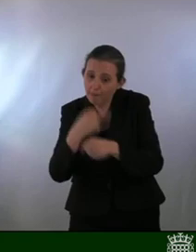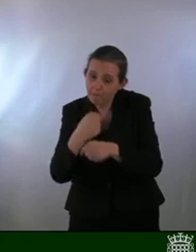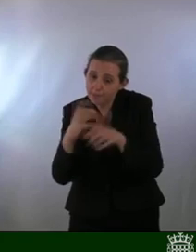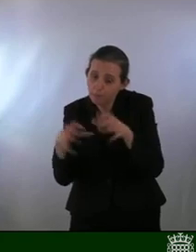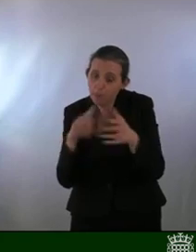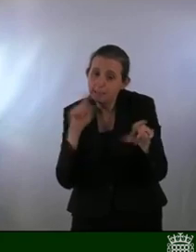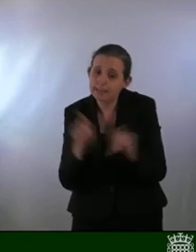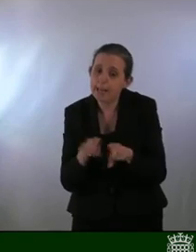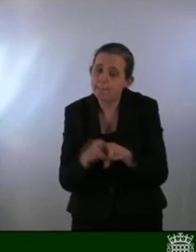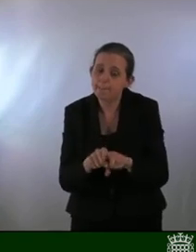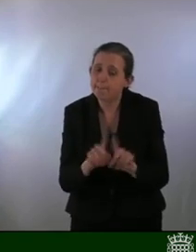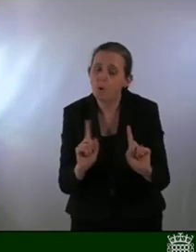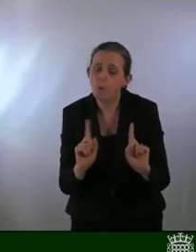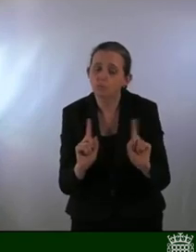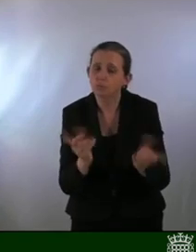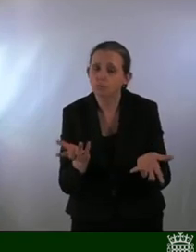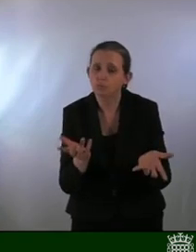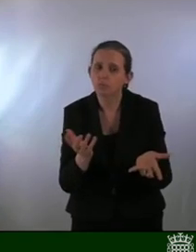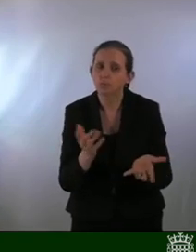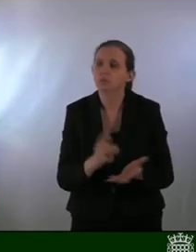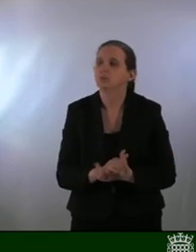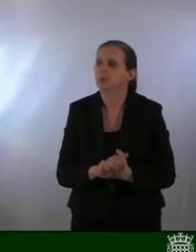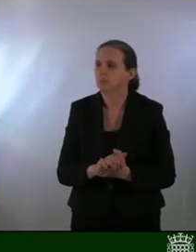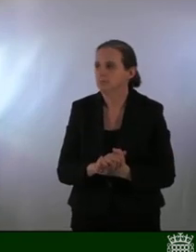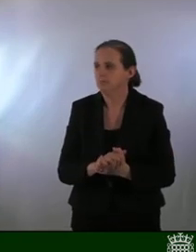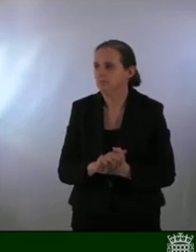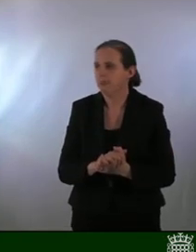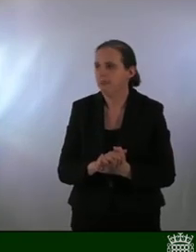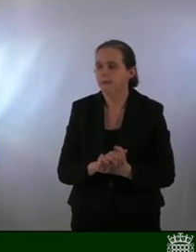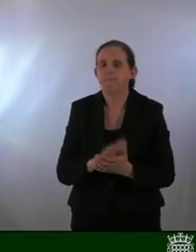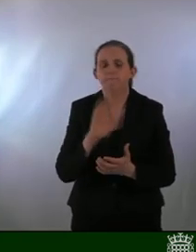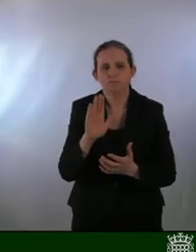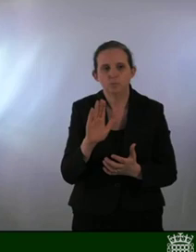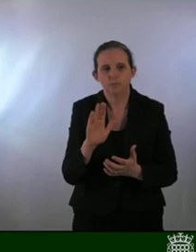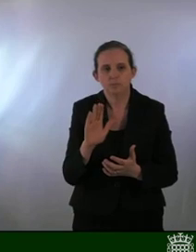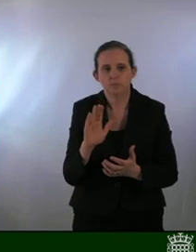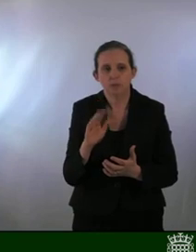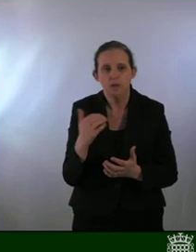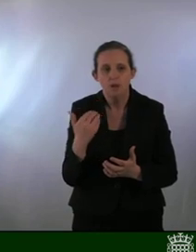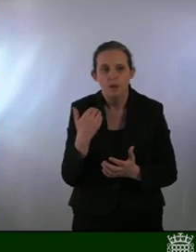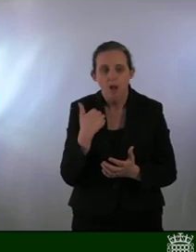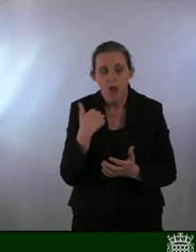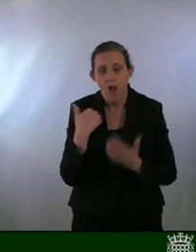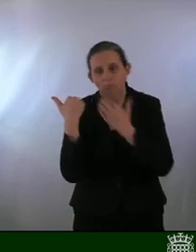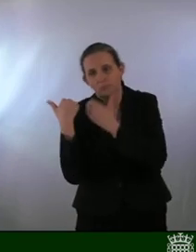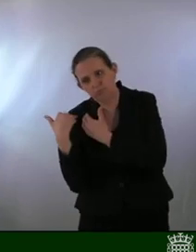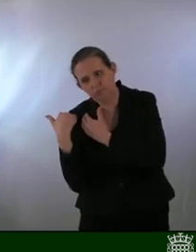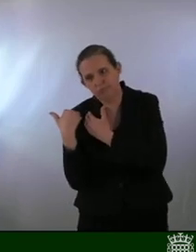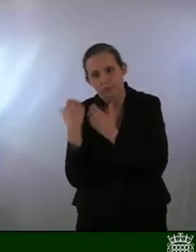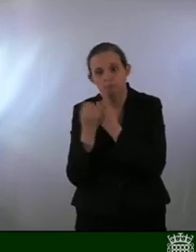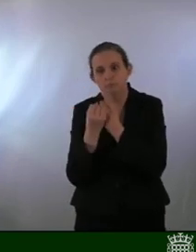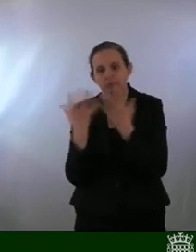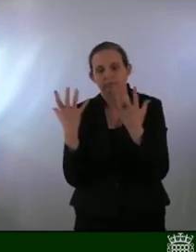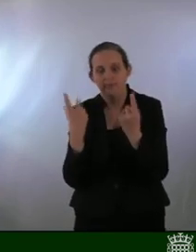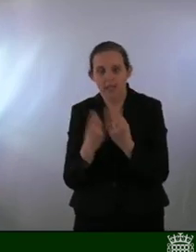crisis? Mr Speaker, I'm responsible for many heavy responsibilities. I hope